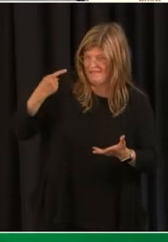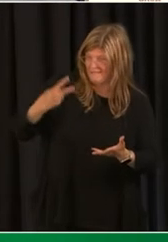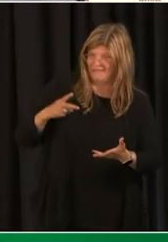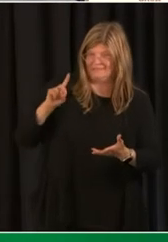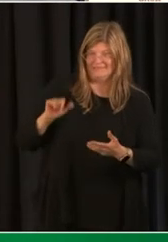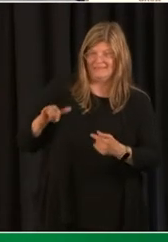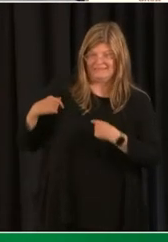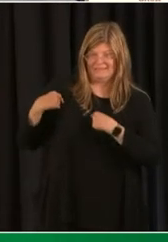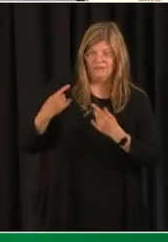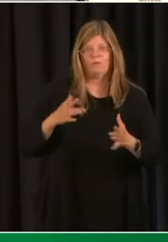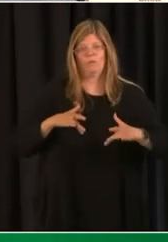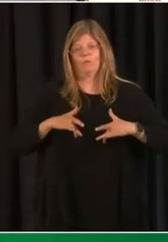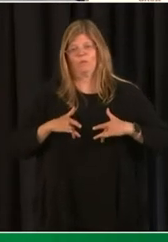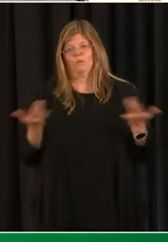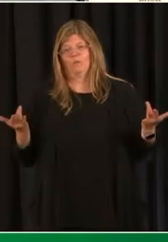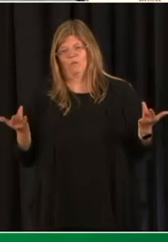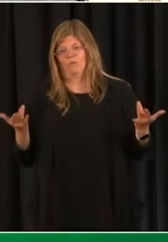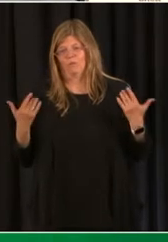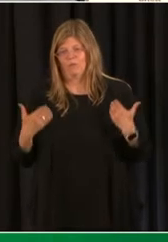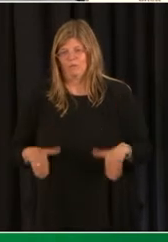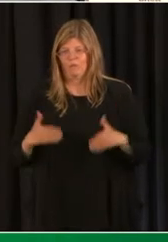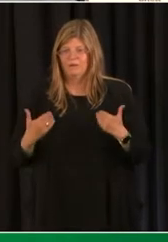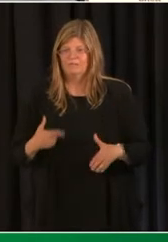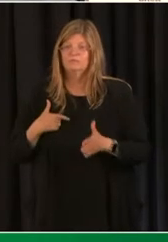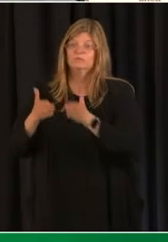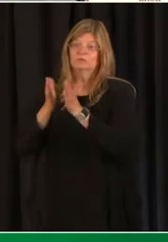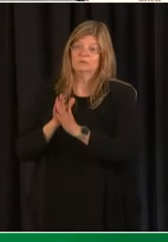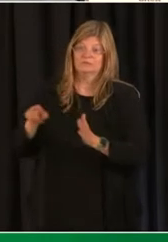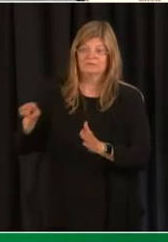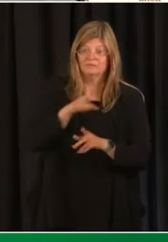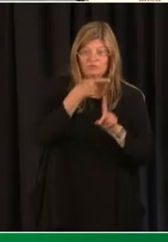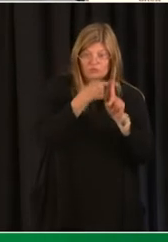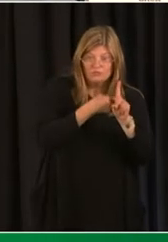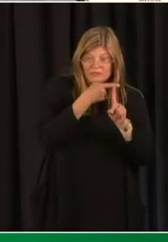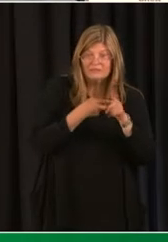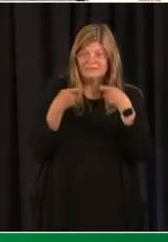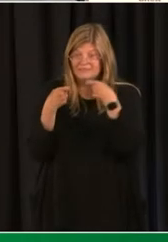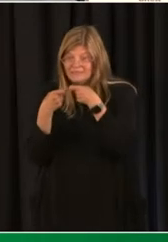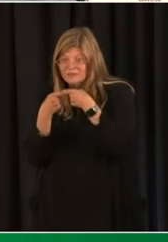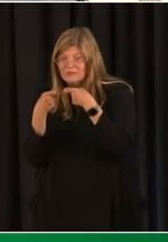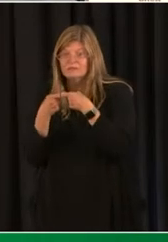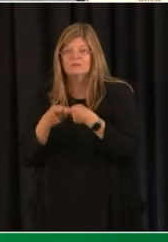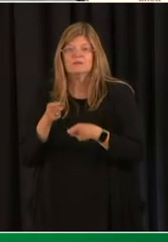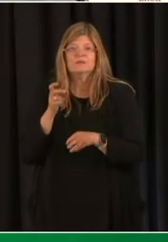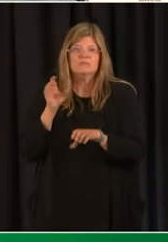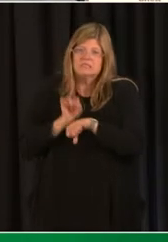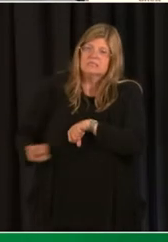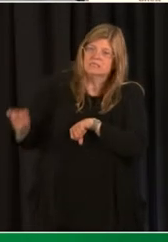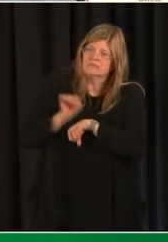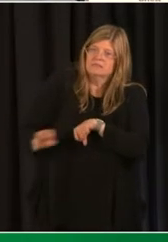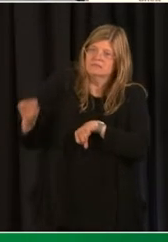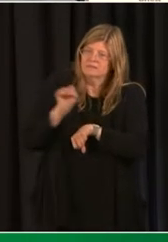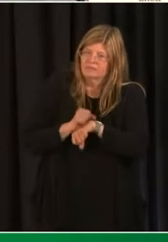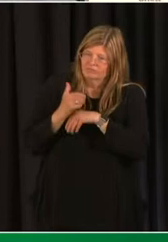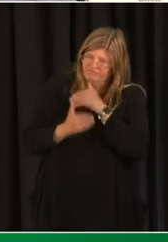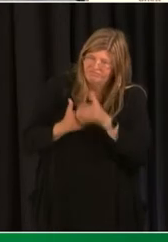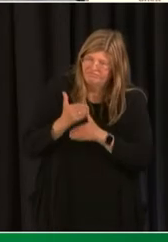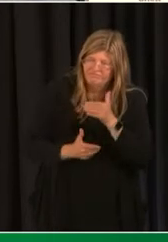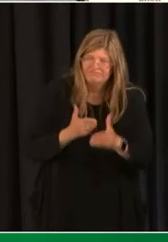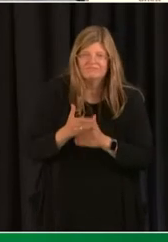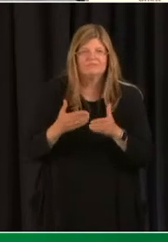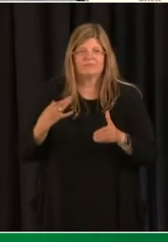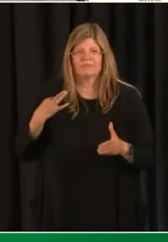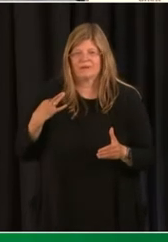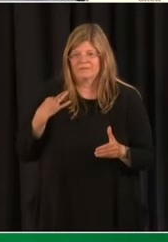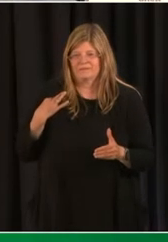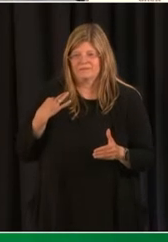which is fantastic. People are requesting both rent and utility assistance, and we are hard at work processing those